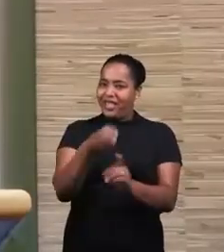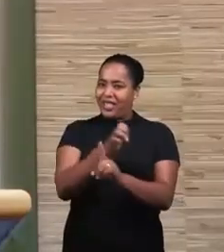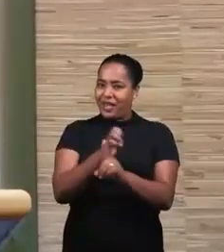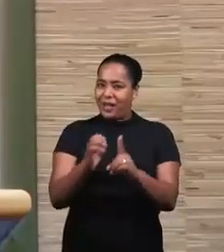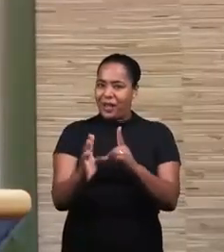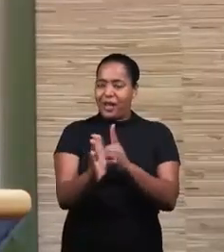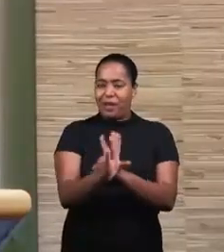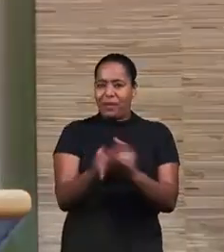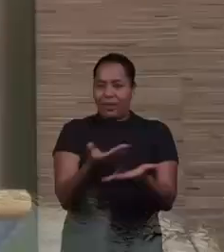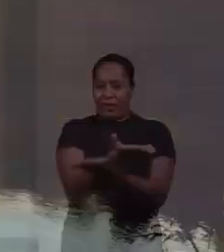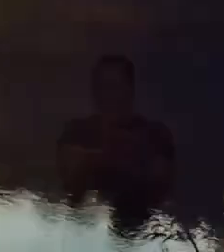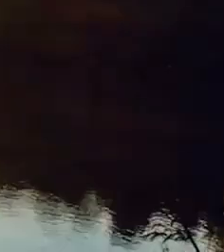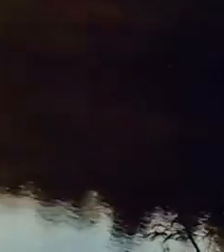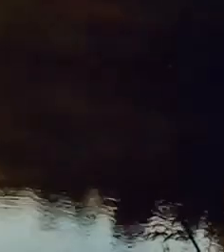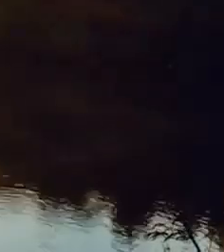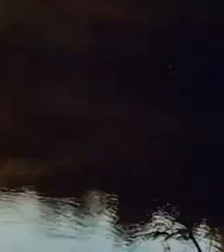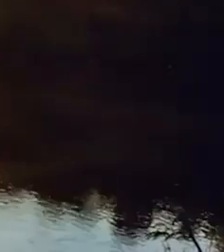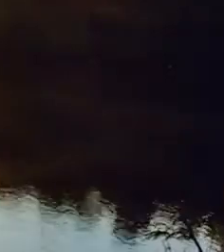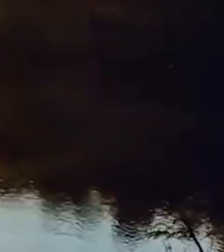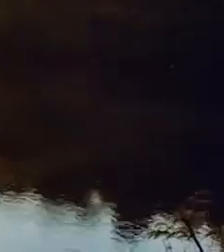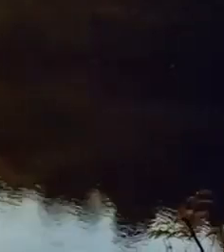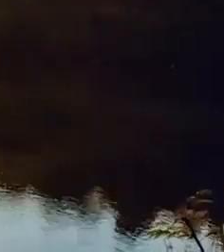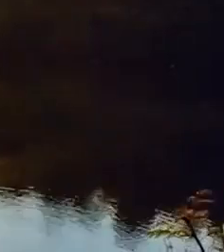Peace of the Lord be with you all.